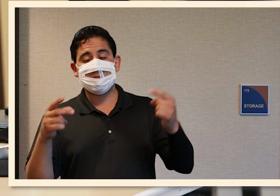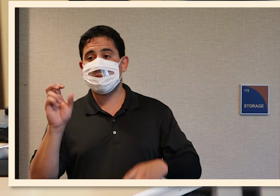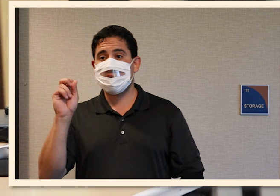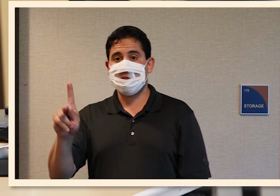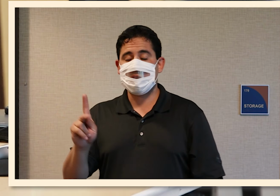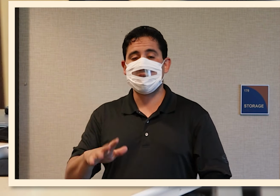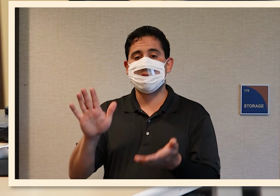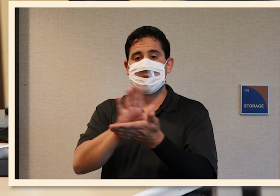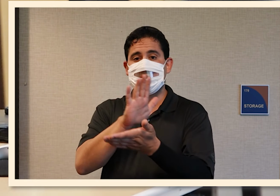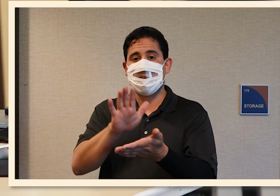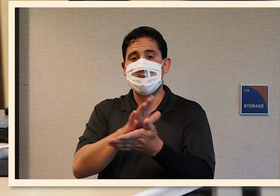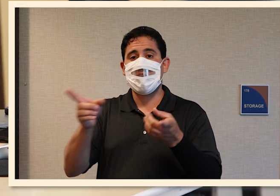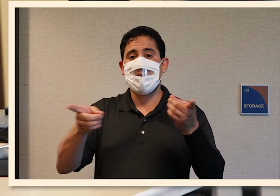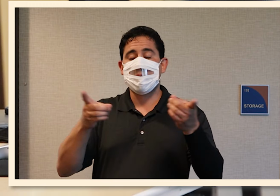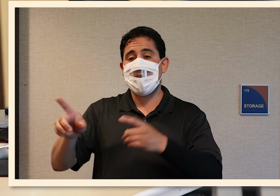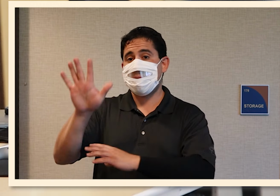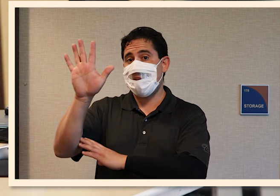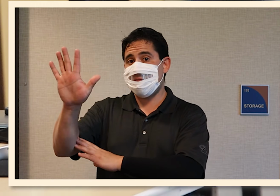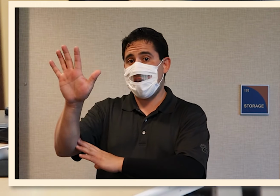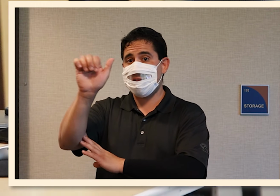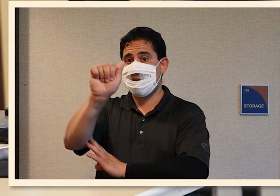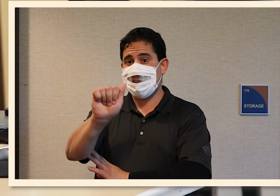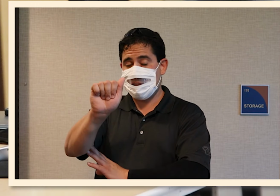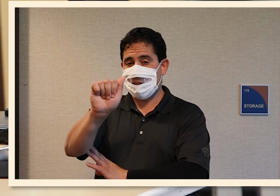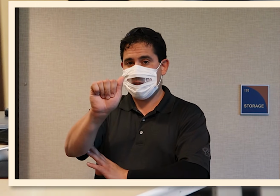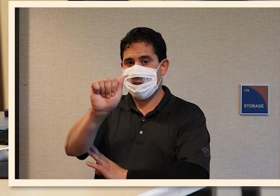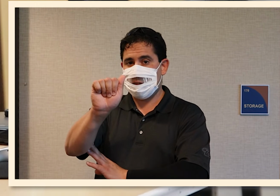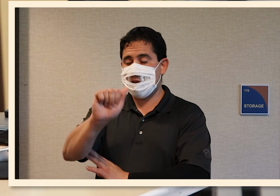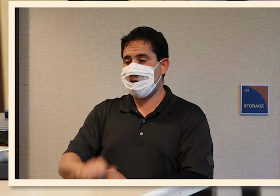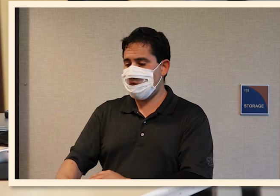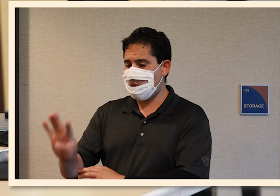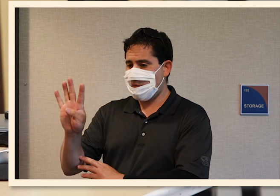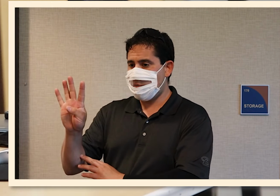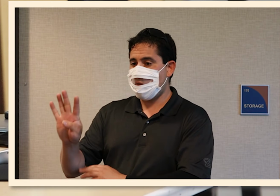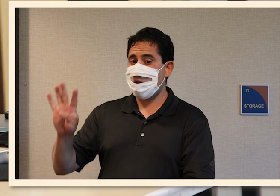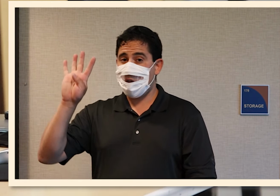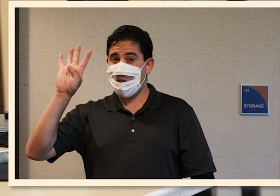map 5A, on a 4-1 vote, and resolution